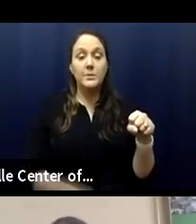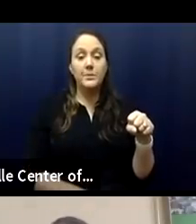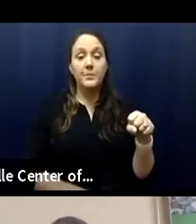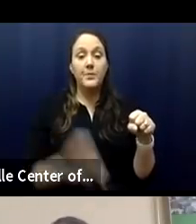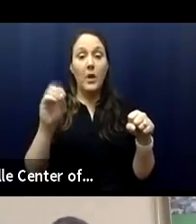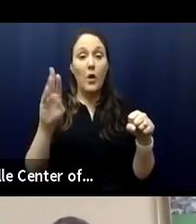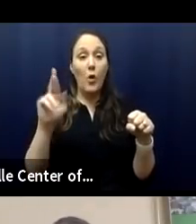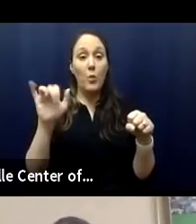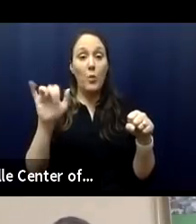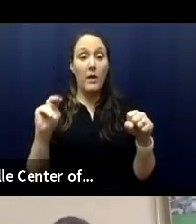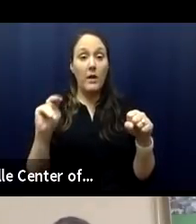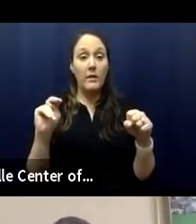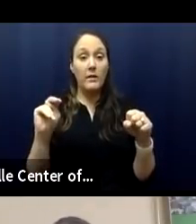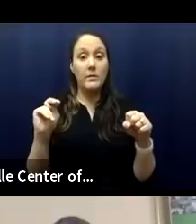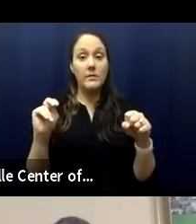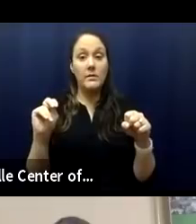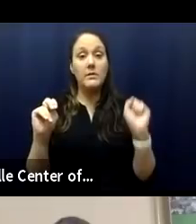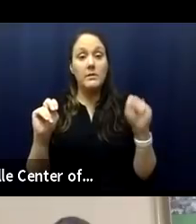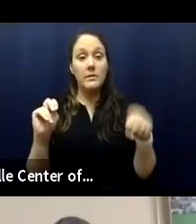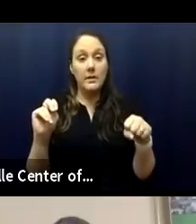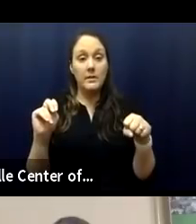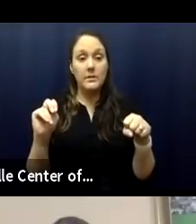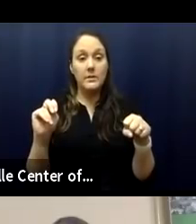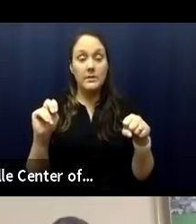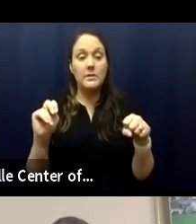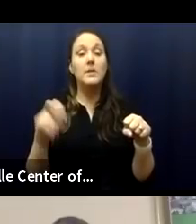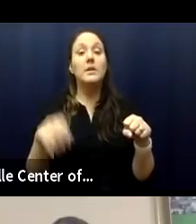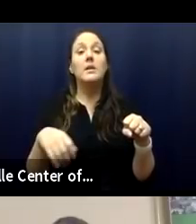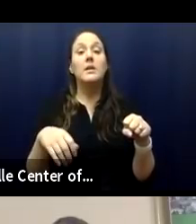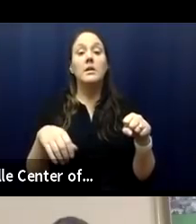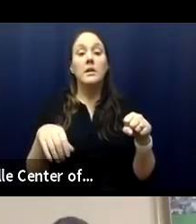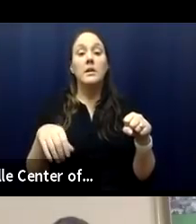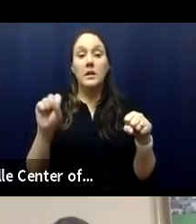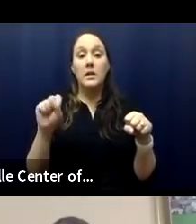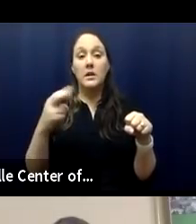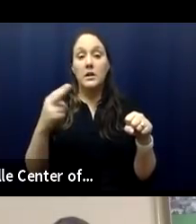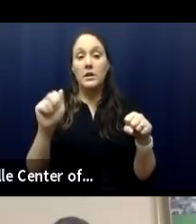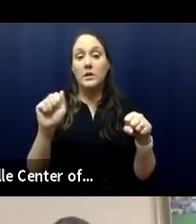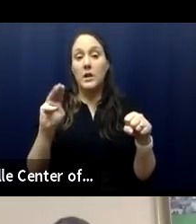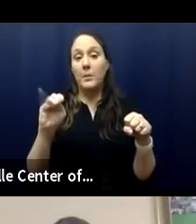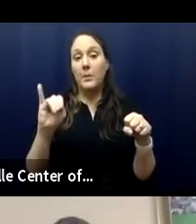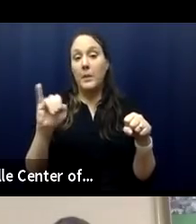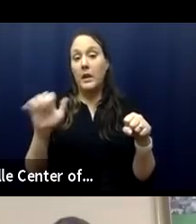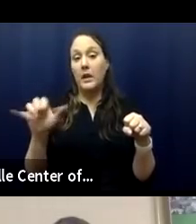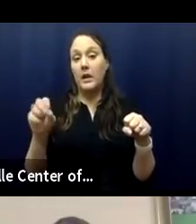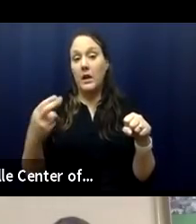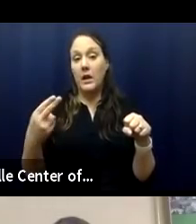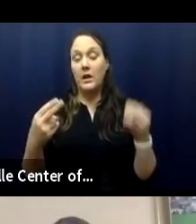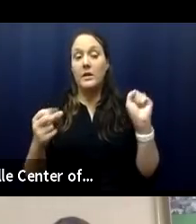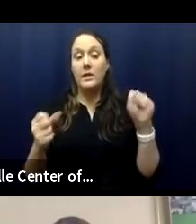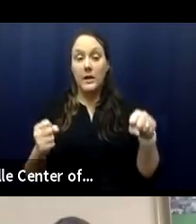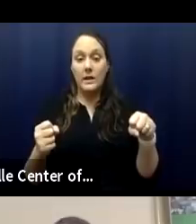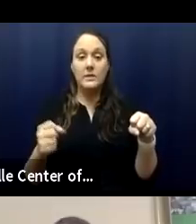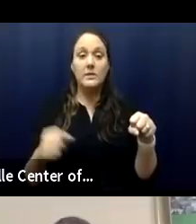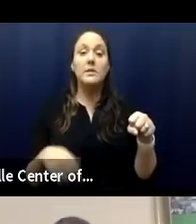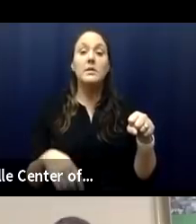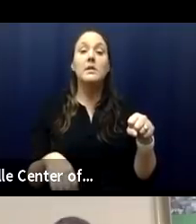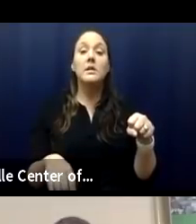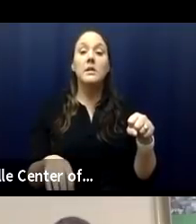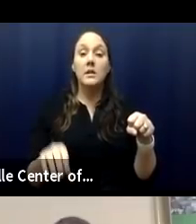O'Brien? Yes. Shamia? Yes.